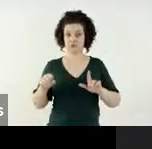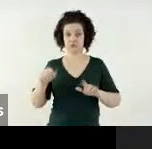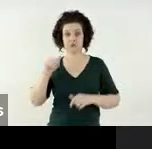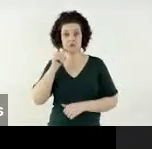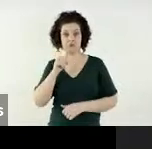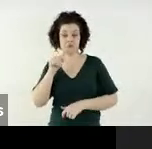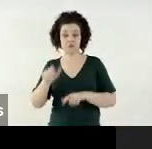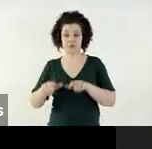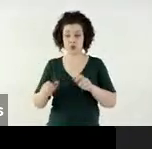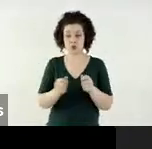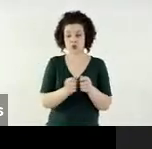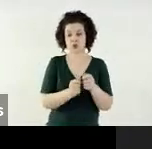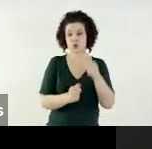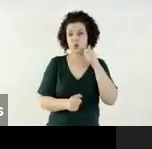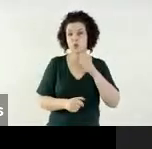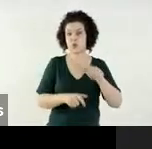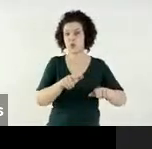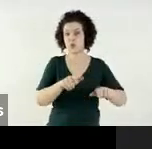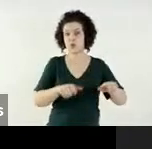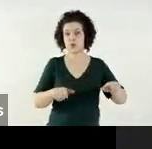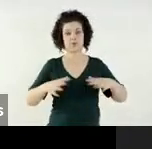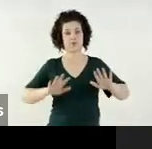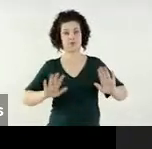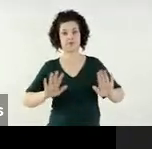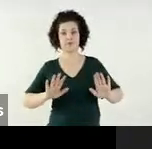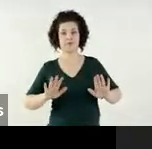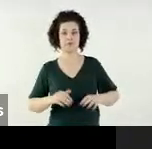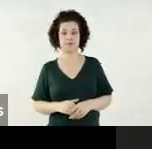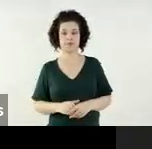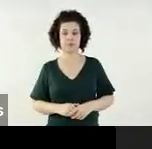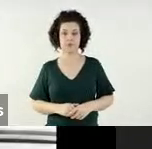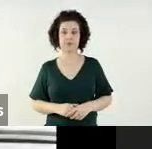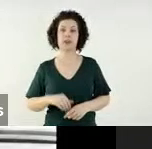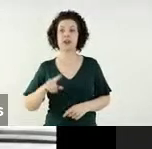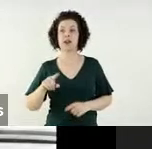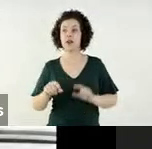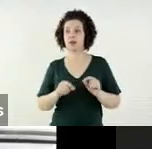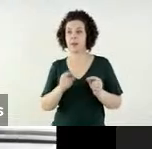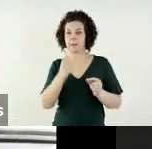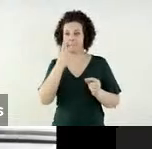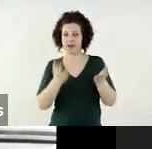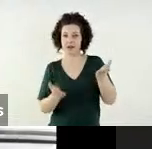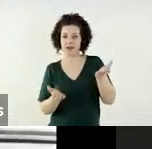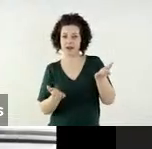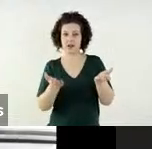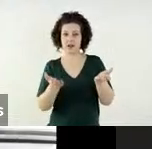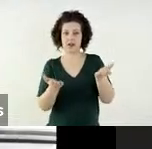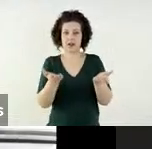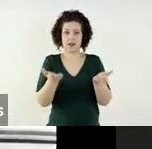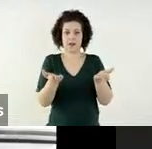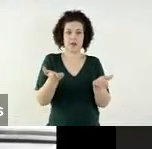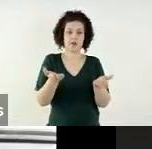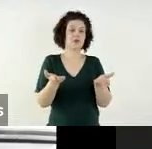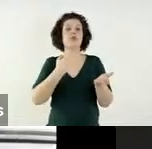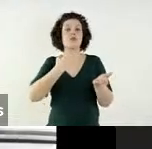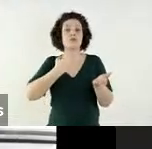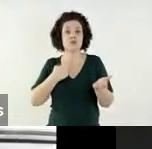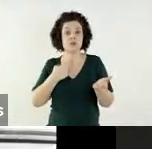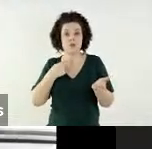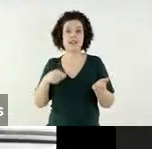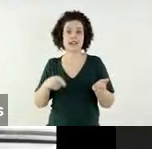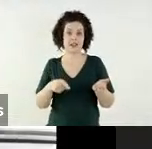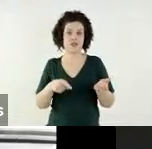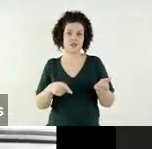say, are recalibrations of desire. photography, both still and